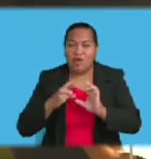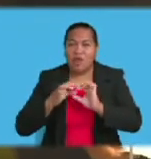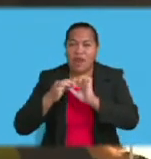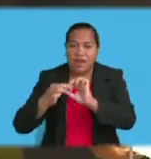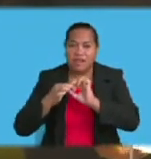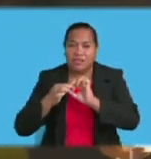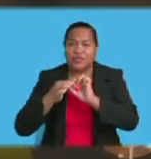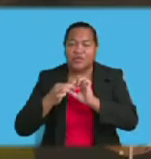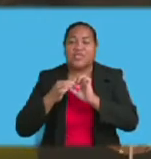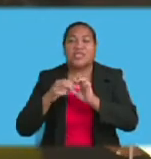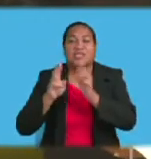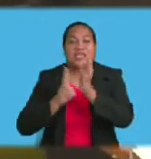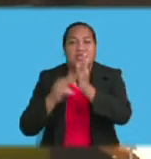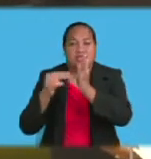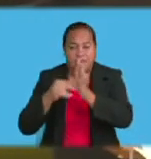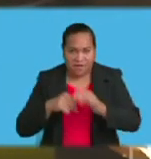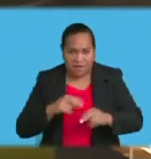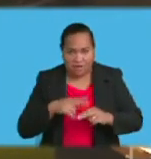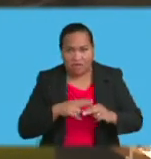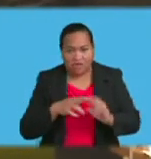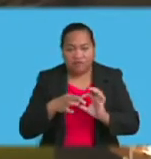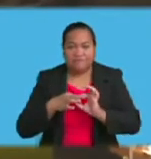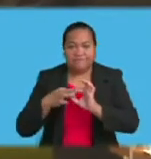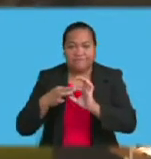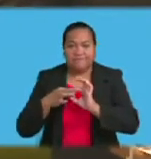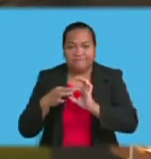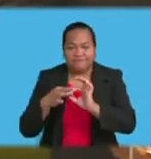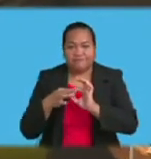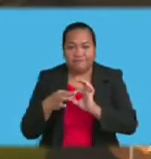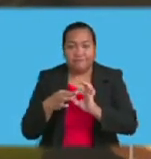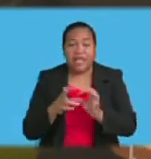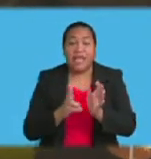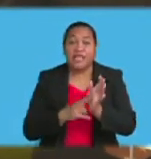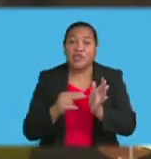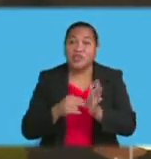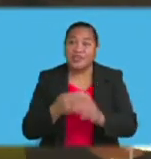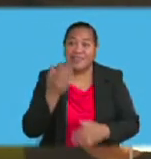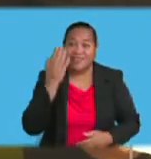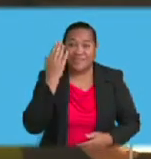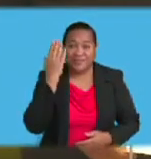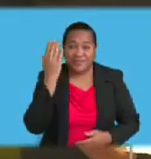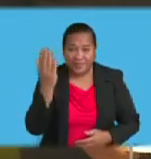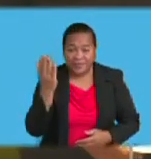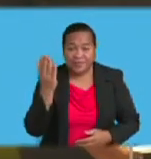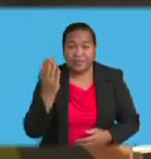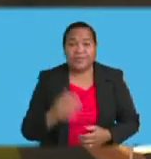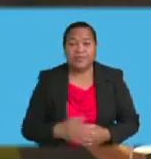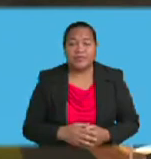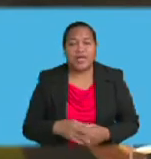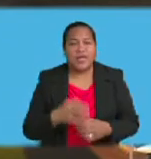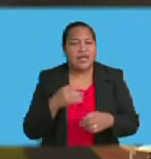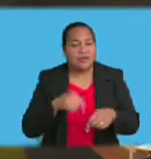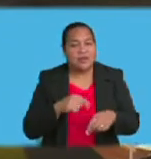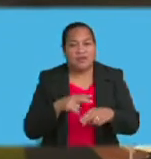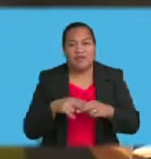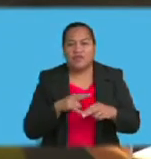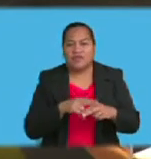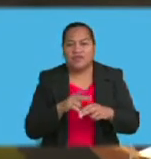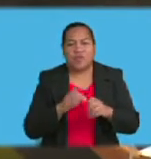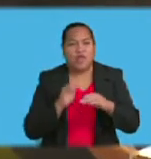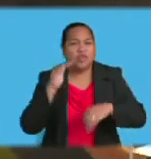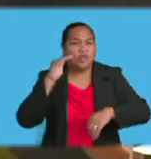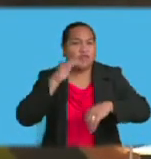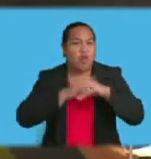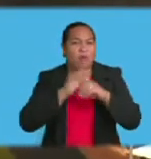is already shared between the two countries. And, Madam Speaker, New Zealand has been one of Fiji's